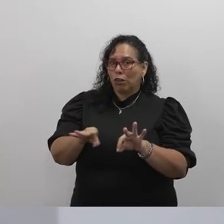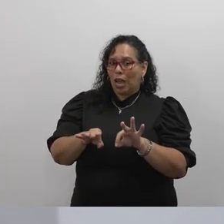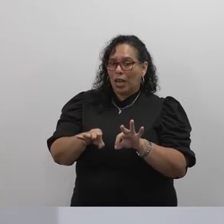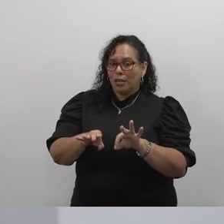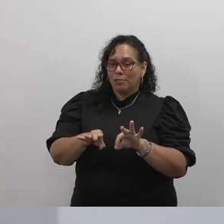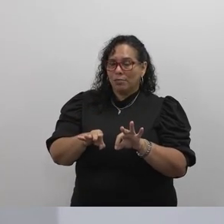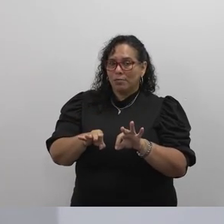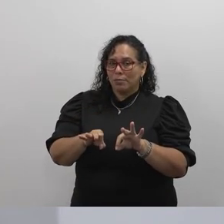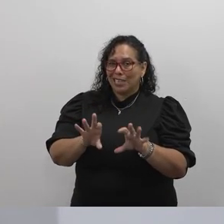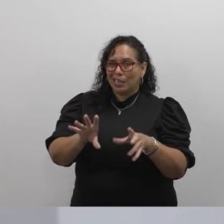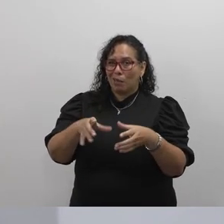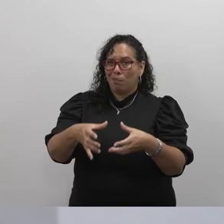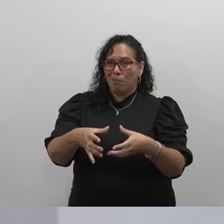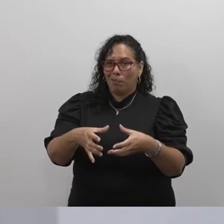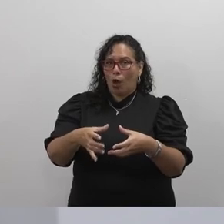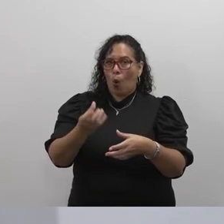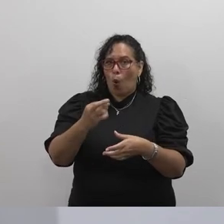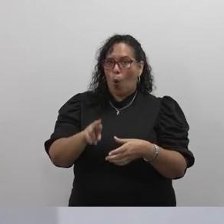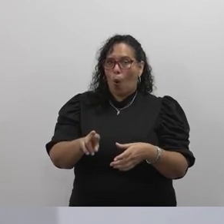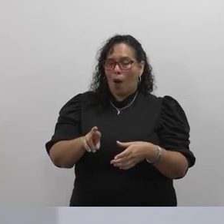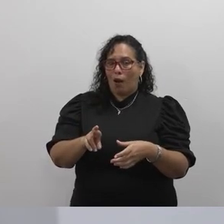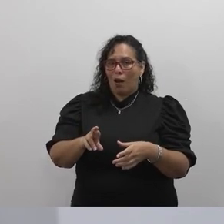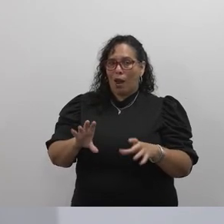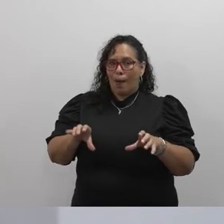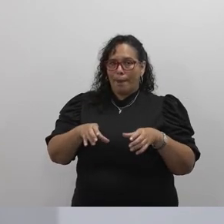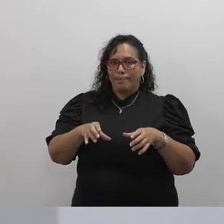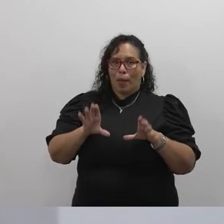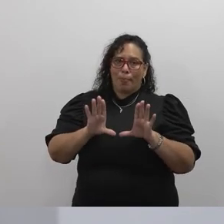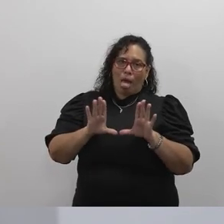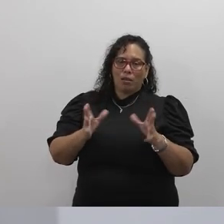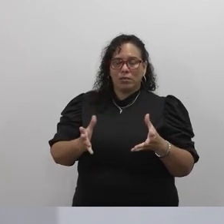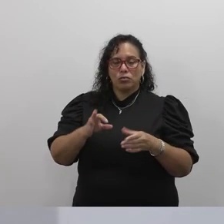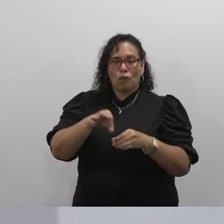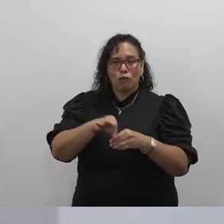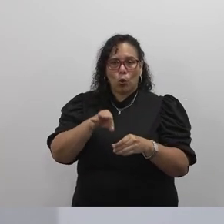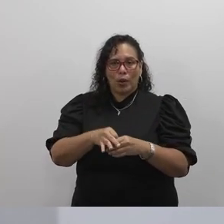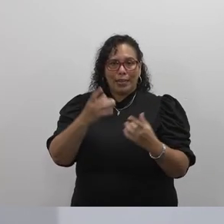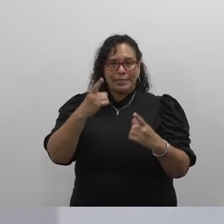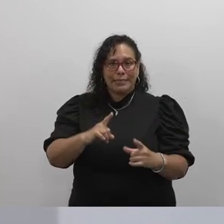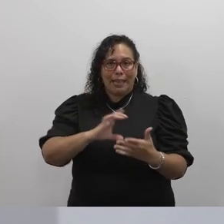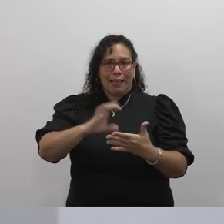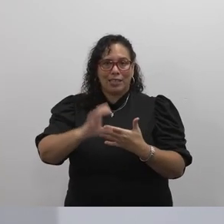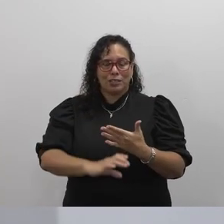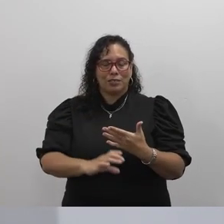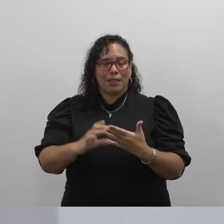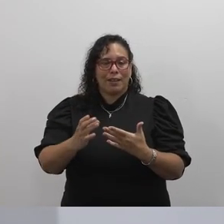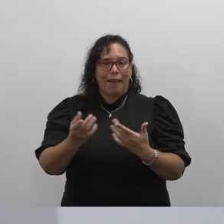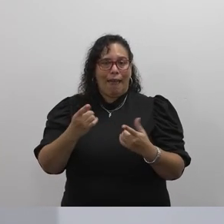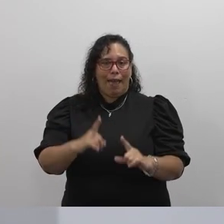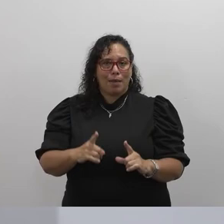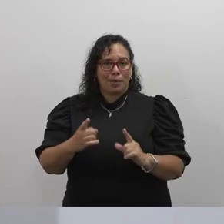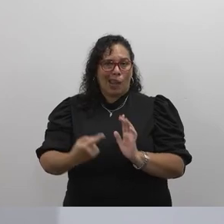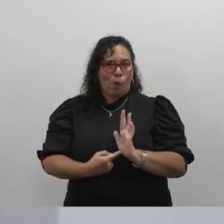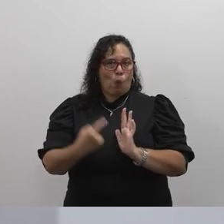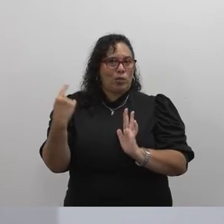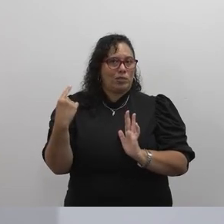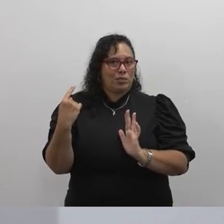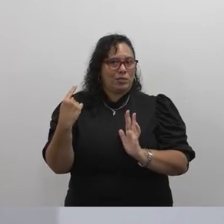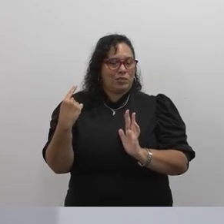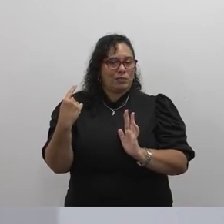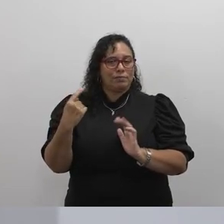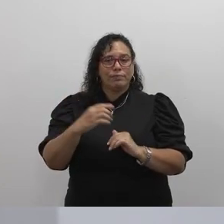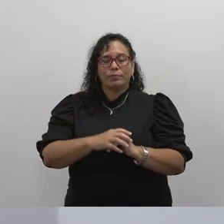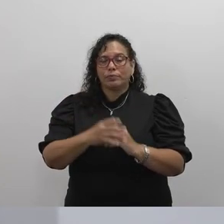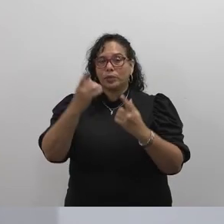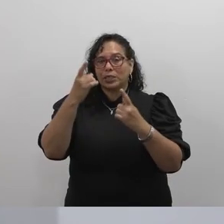or a block. So voting on the consent calendar happens all at once, unless there's an item pulled out. But the idea is